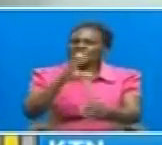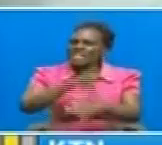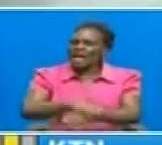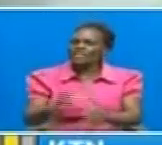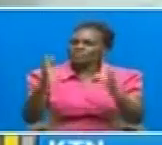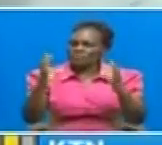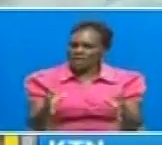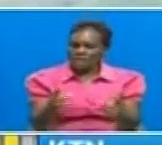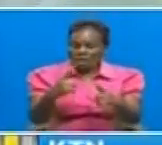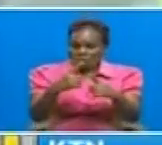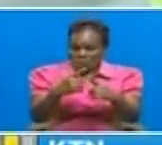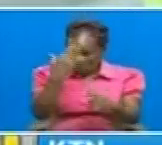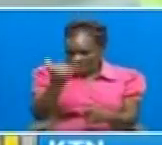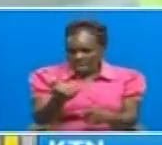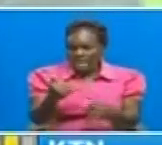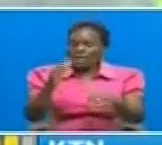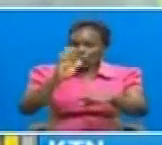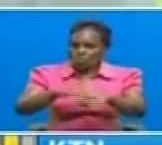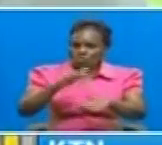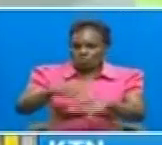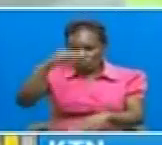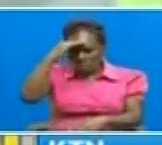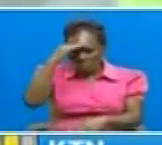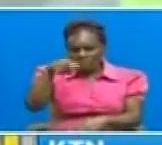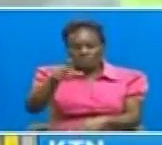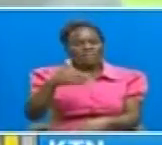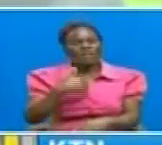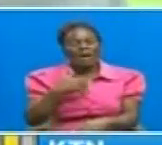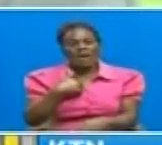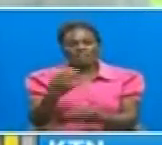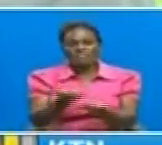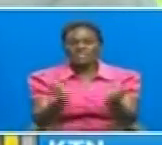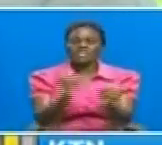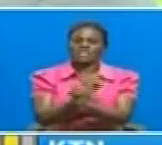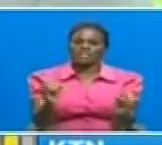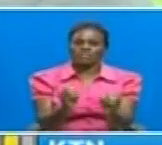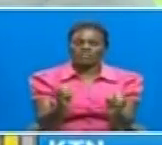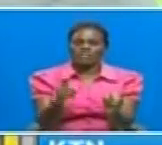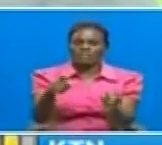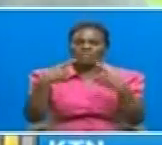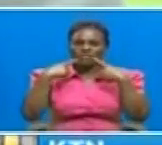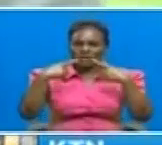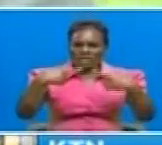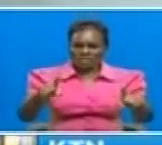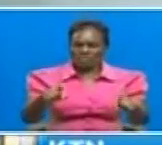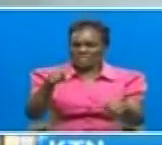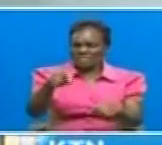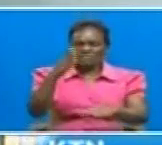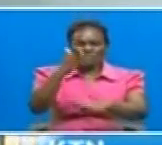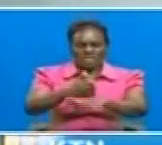the people who are producing proper alcohol have now been stifled. They have been declared as